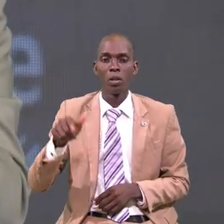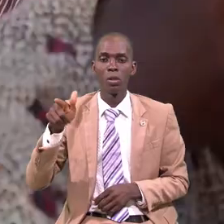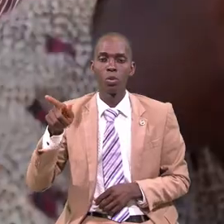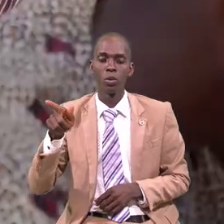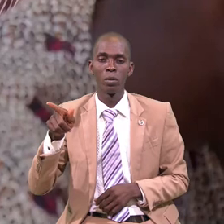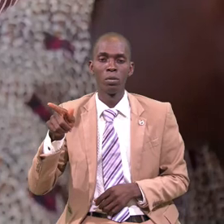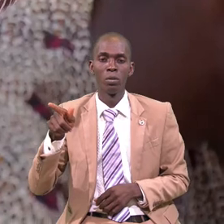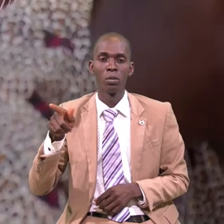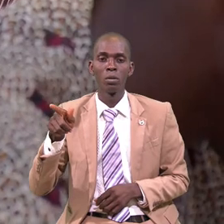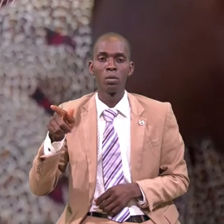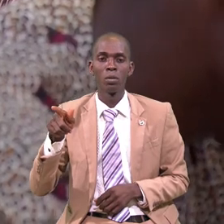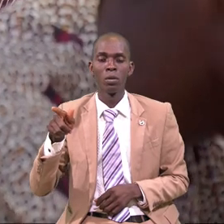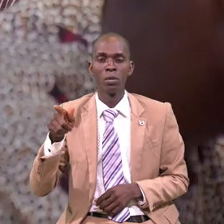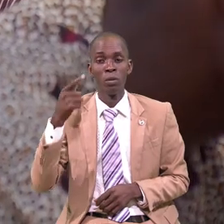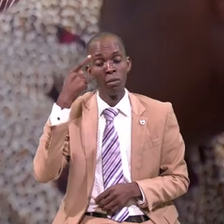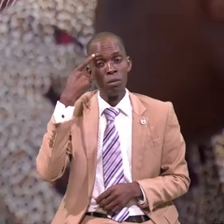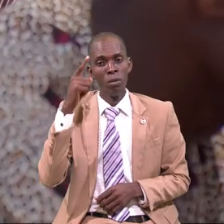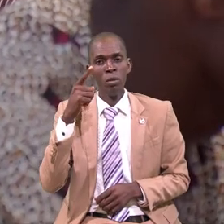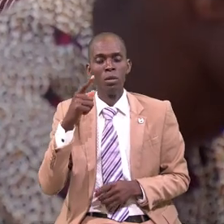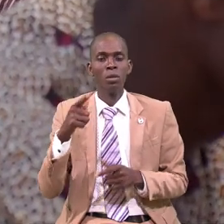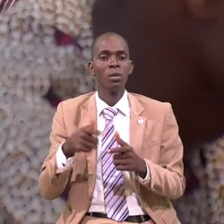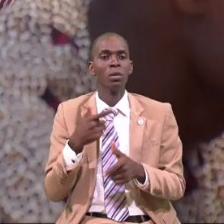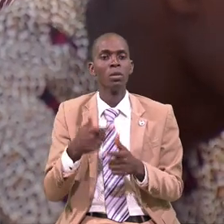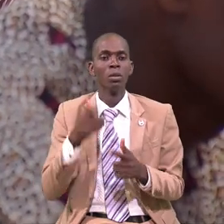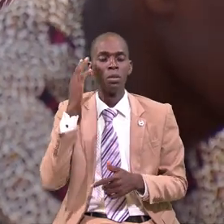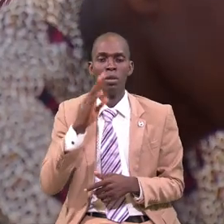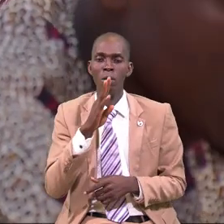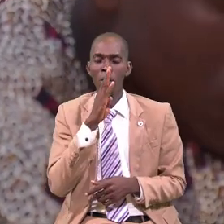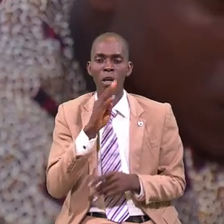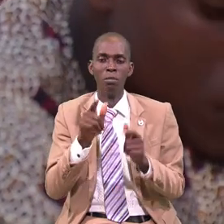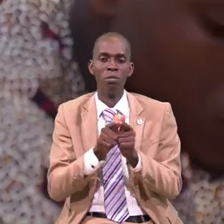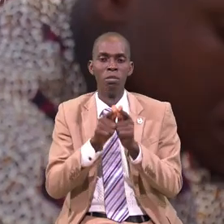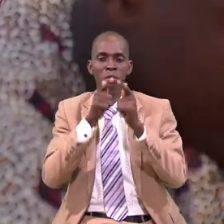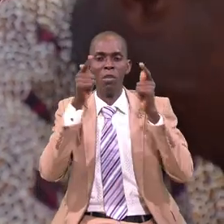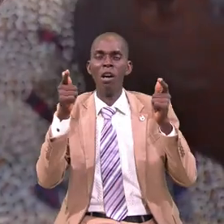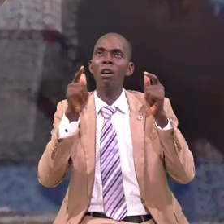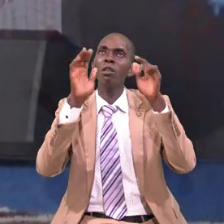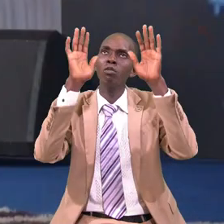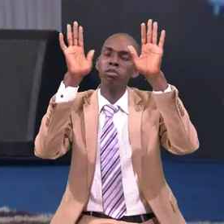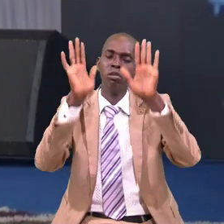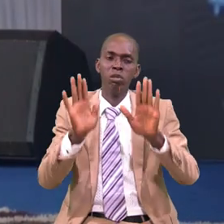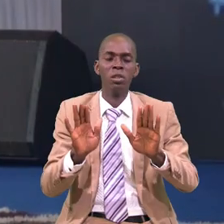For then shall be great tribulation,